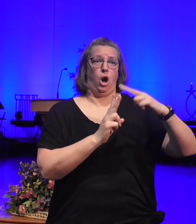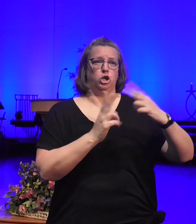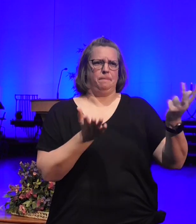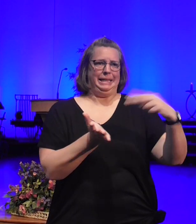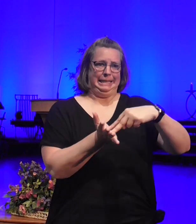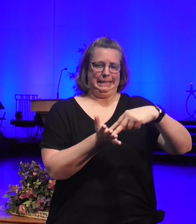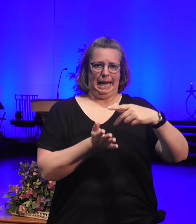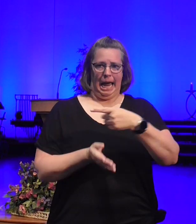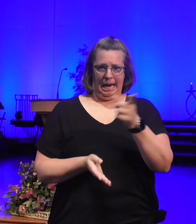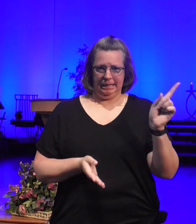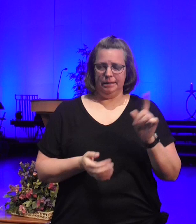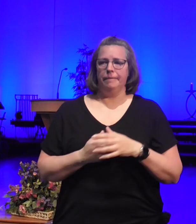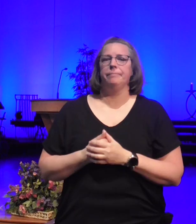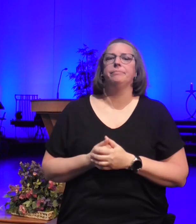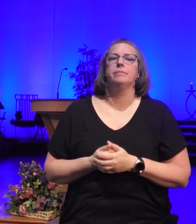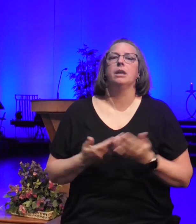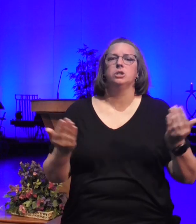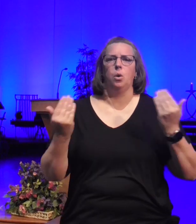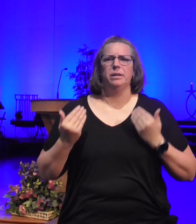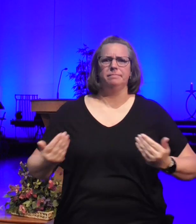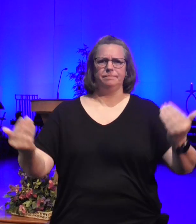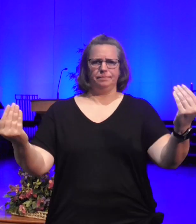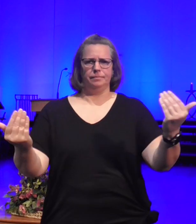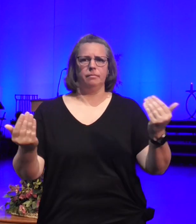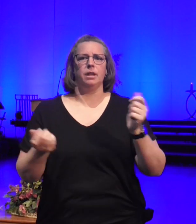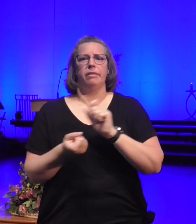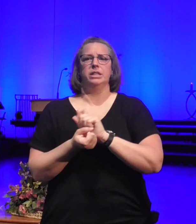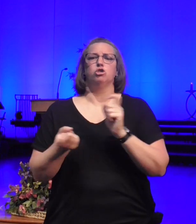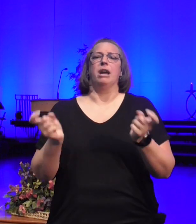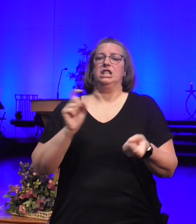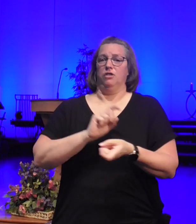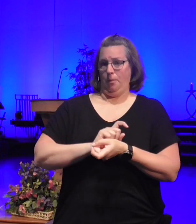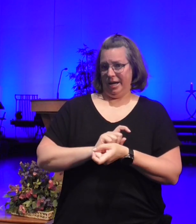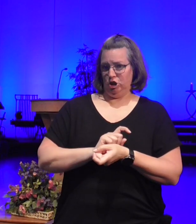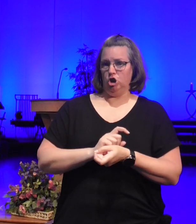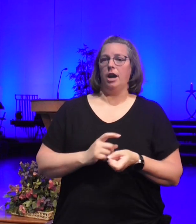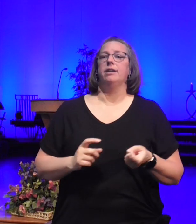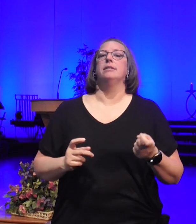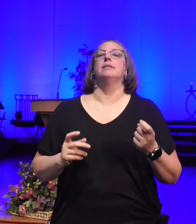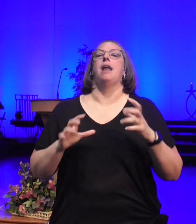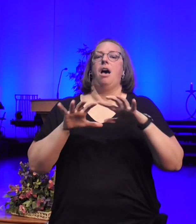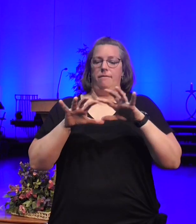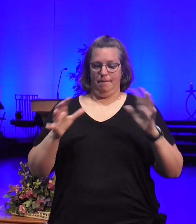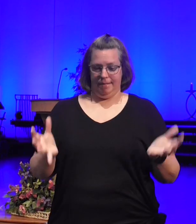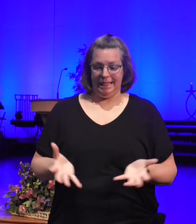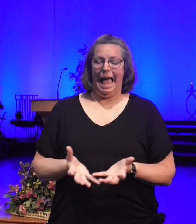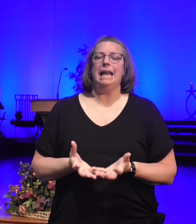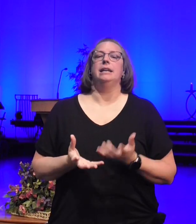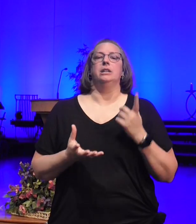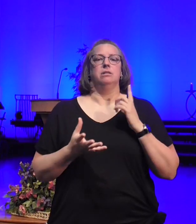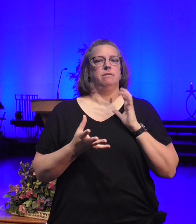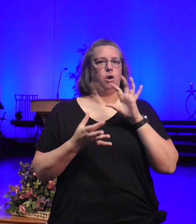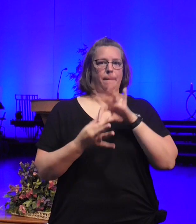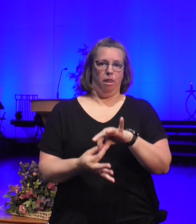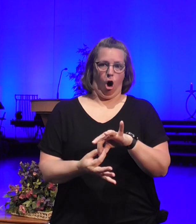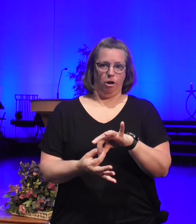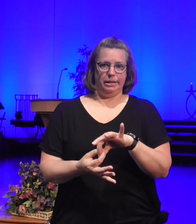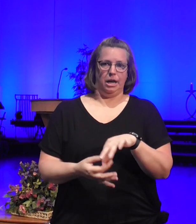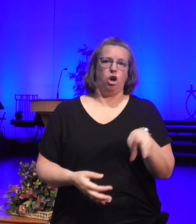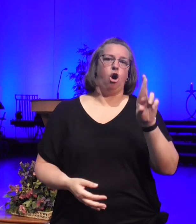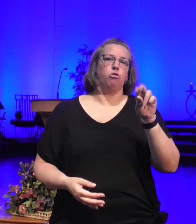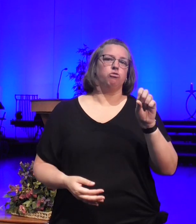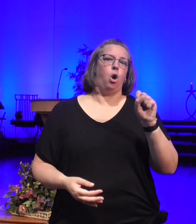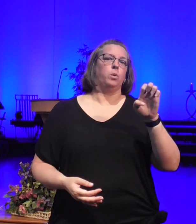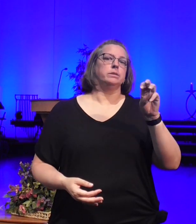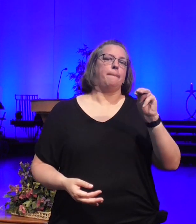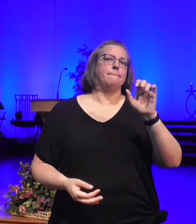together in the transformation of this planet and of each heart into belonging. Rosemary says,